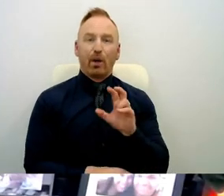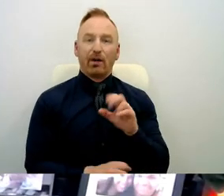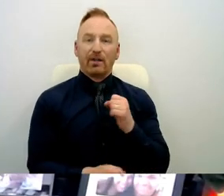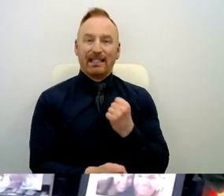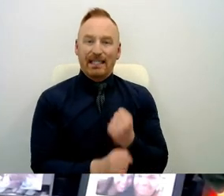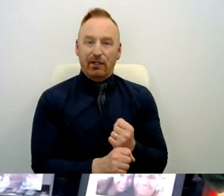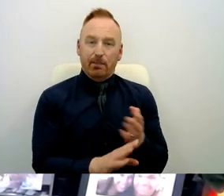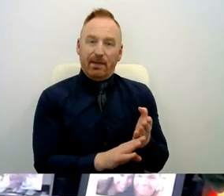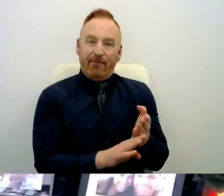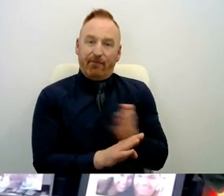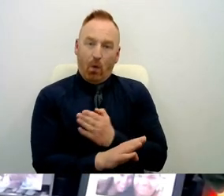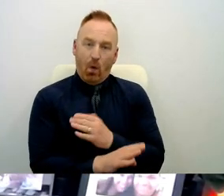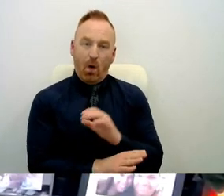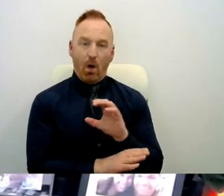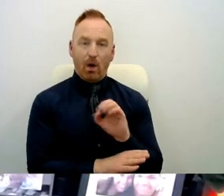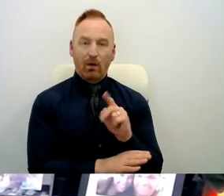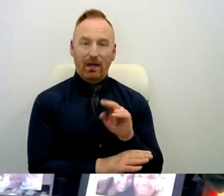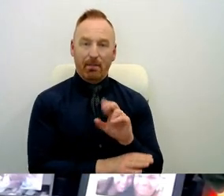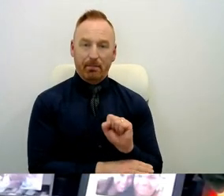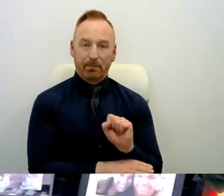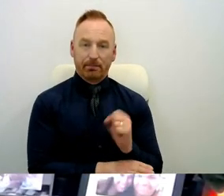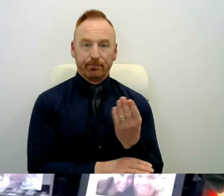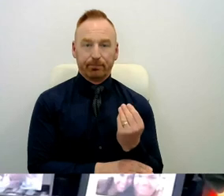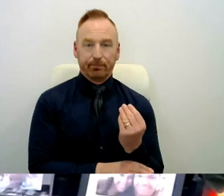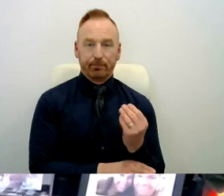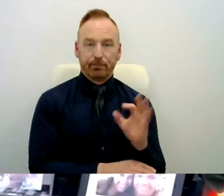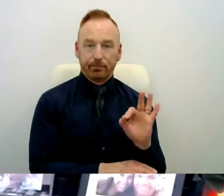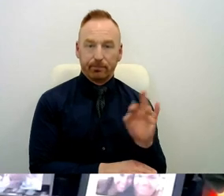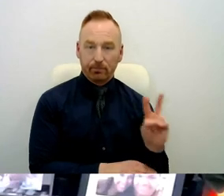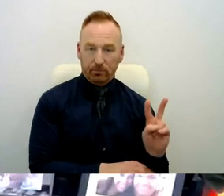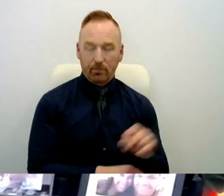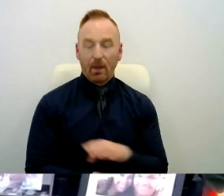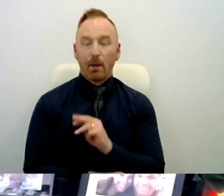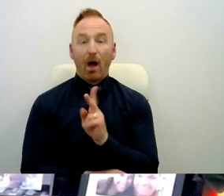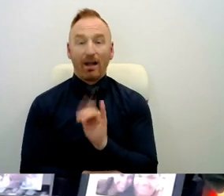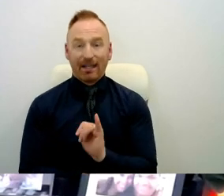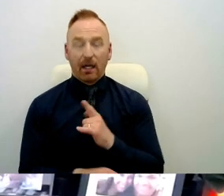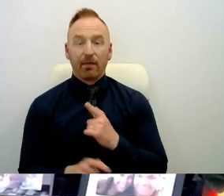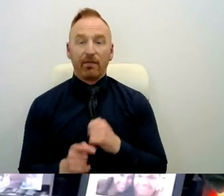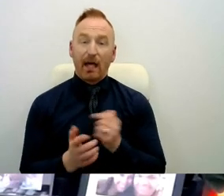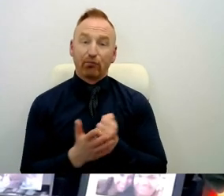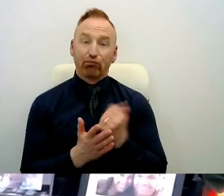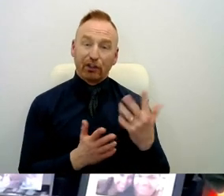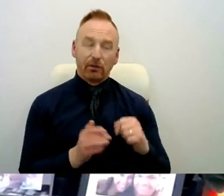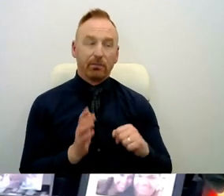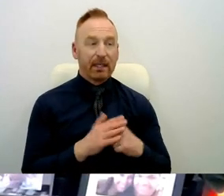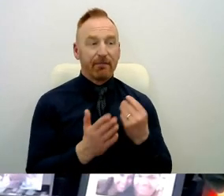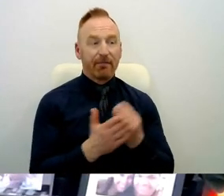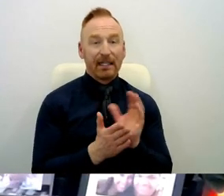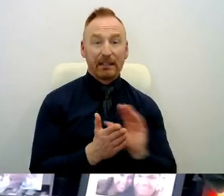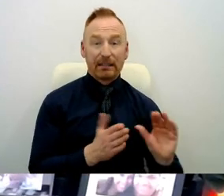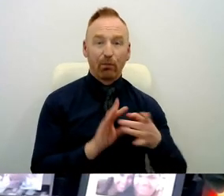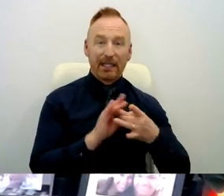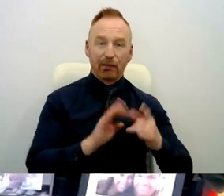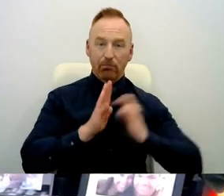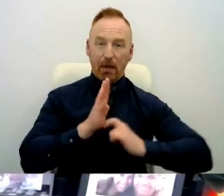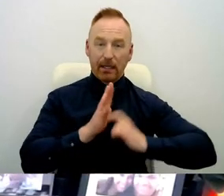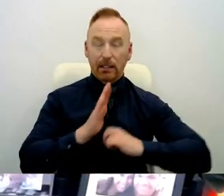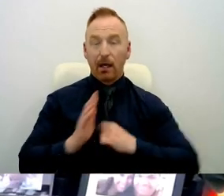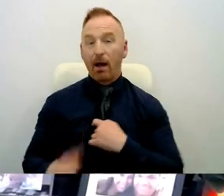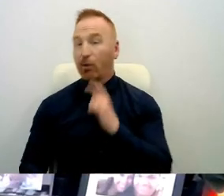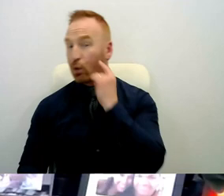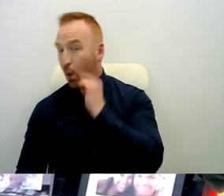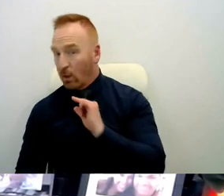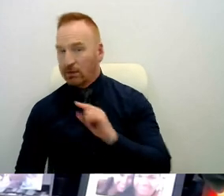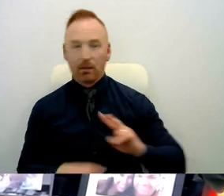before Christopher Columbus sailed his first voyage in 1492. The Mali Empire's riches were funded primarily from the mining of gold and